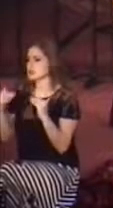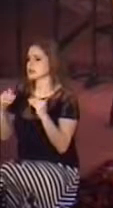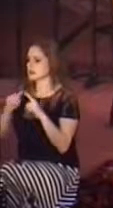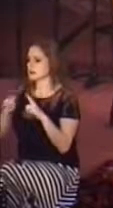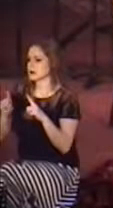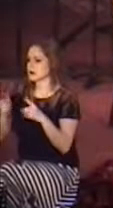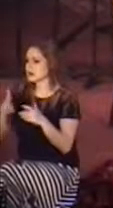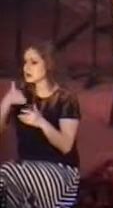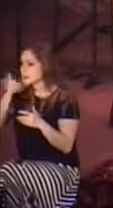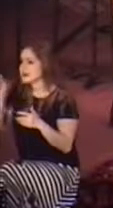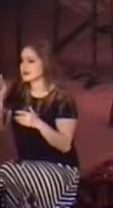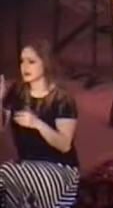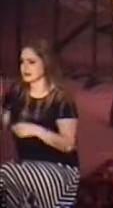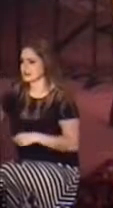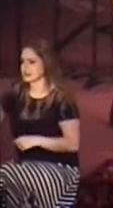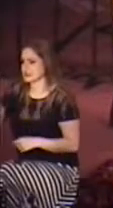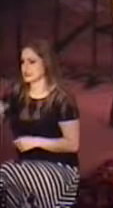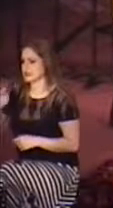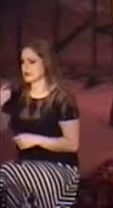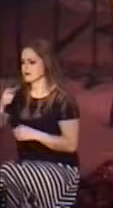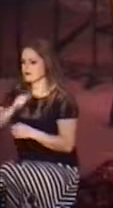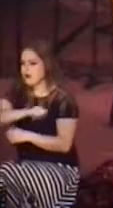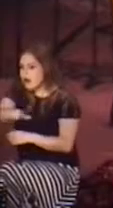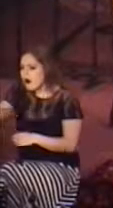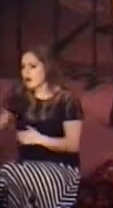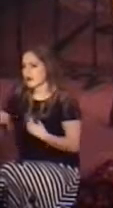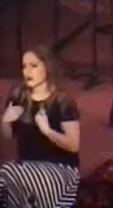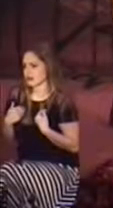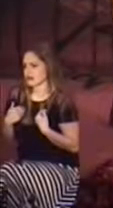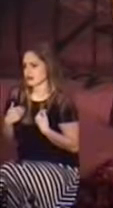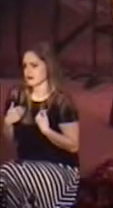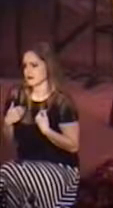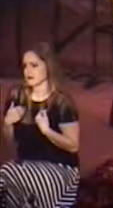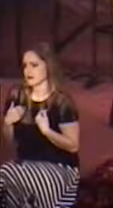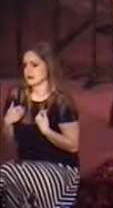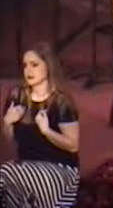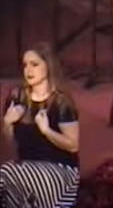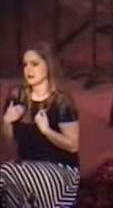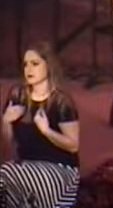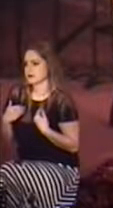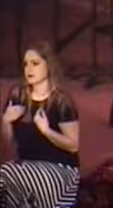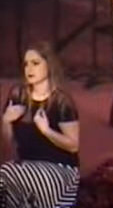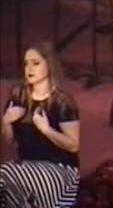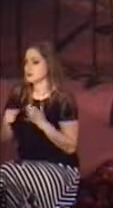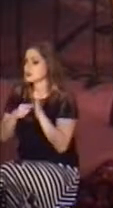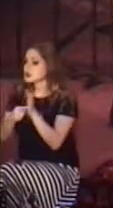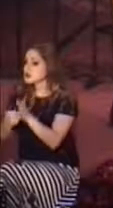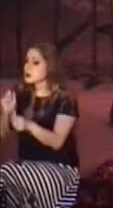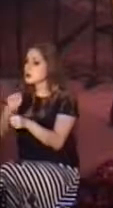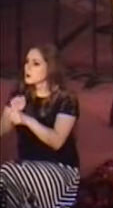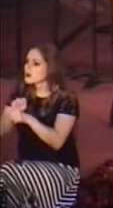all have. He didn't come to show the works of the Christians, but the works of Christ. You see, a lot